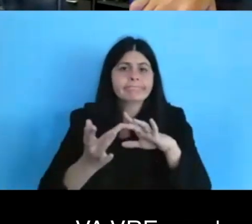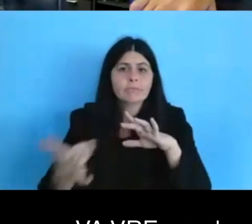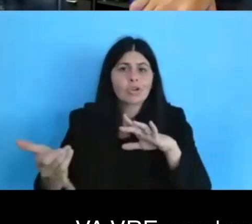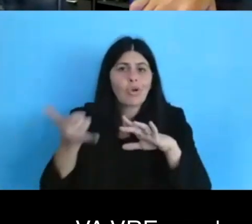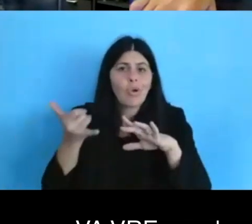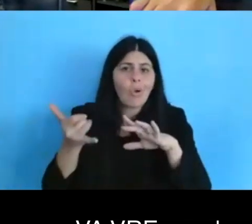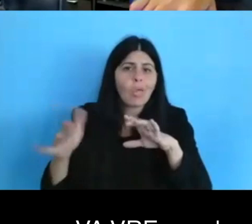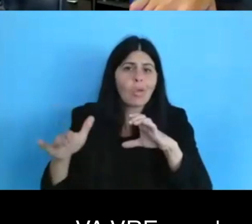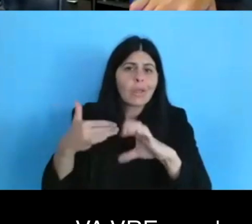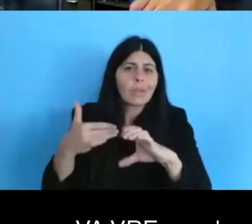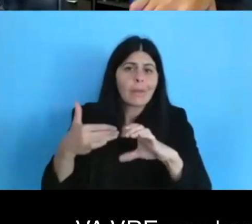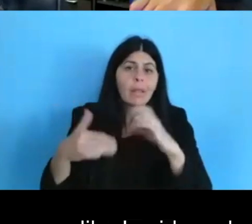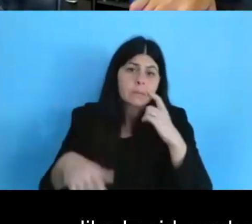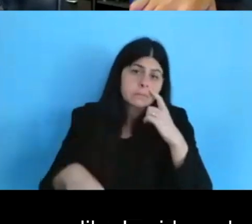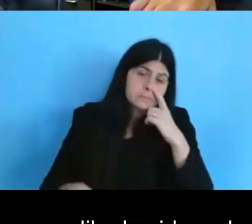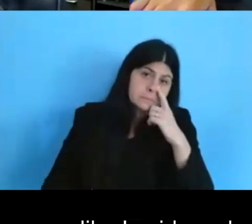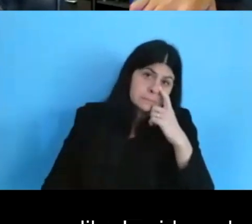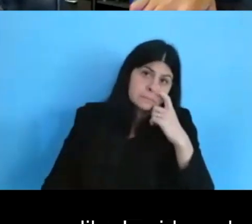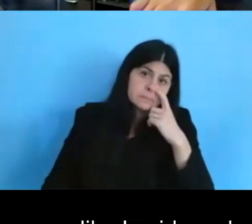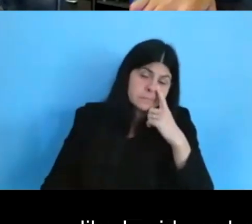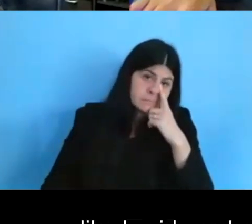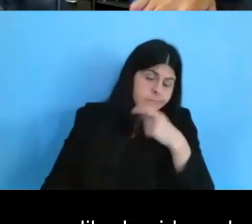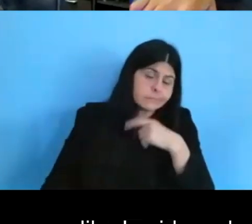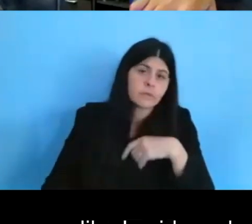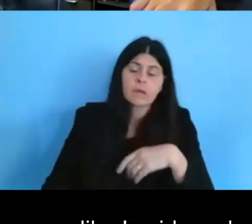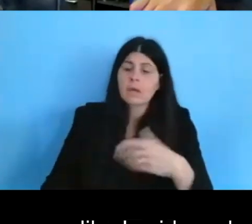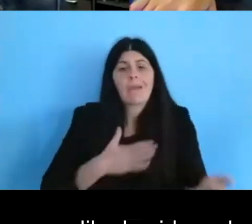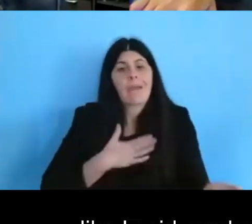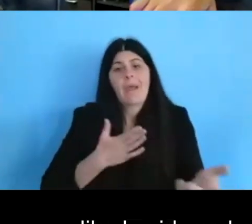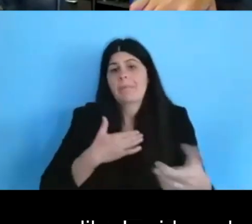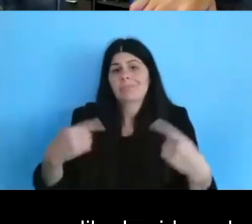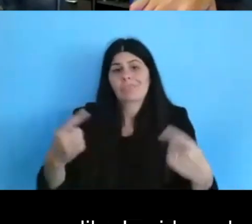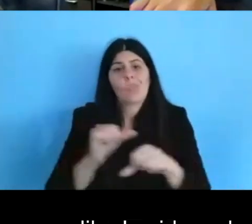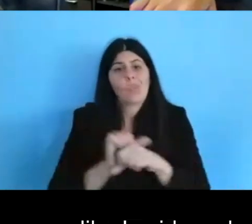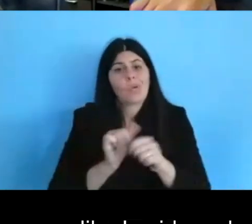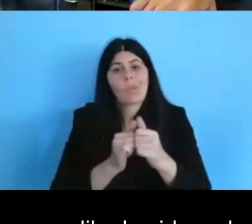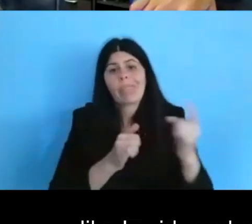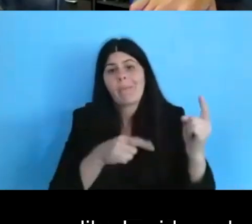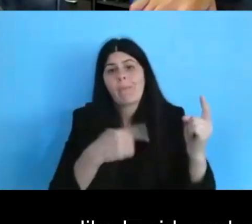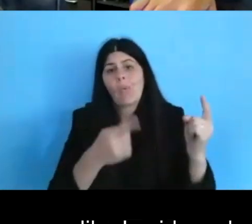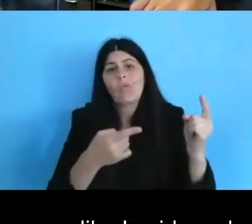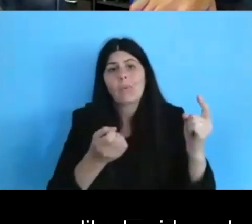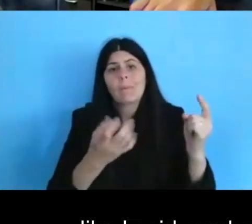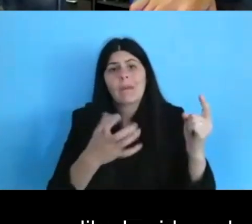us. We'll be happy to, like I said, work with them over the years, and we've had a lot of